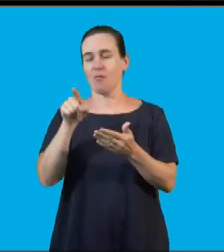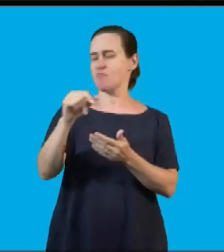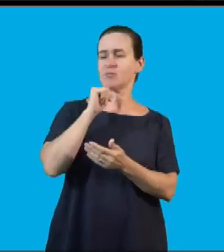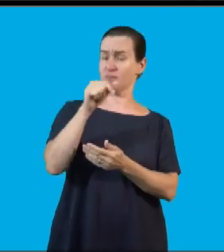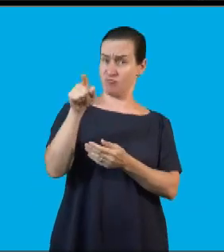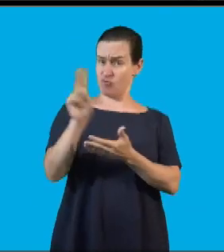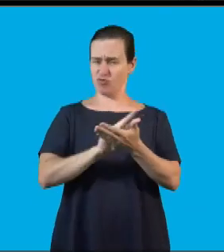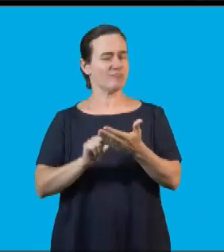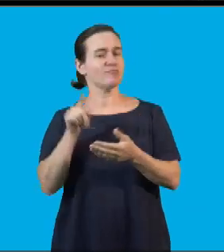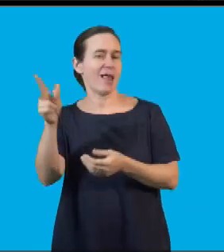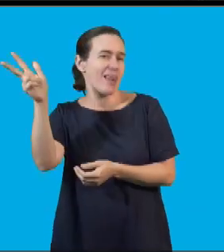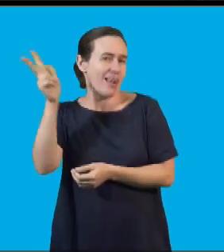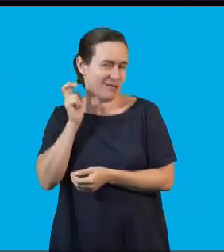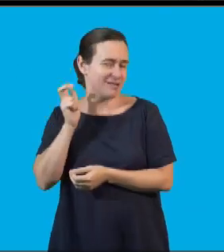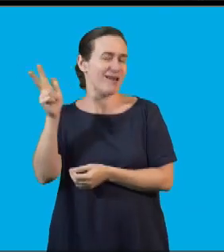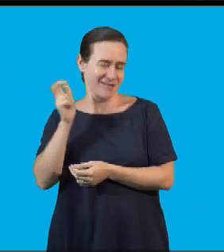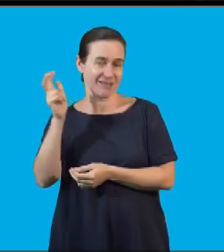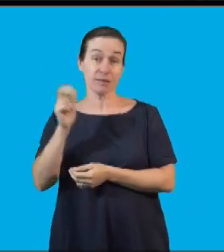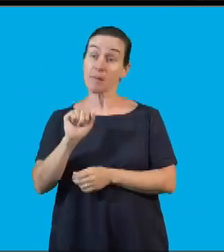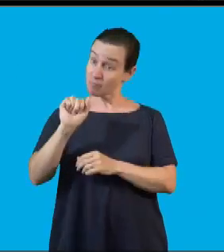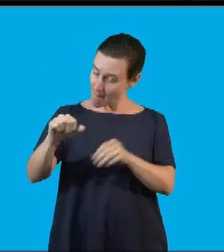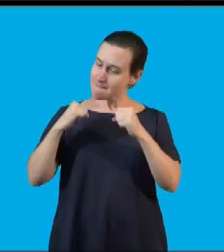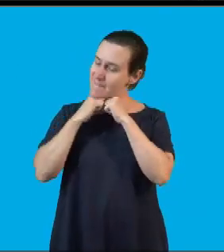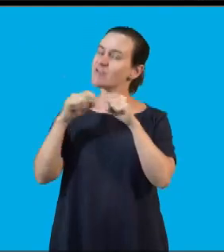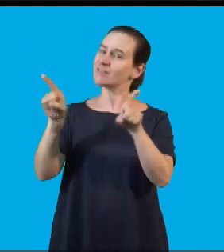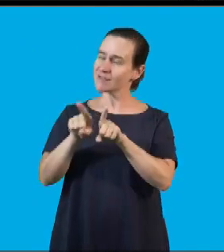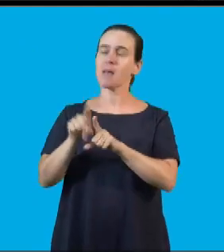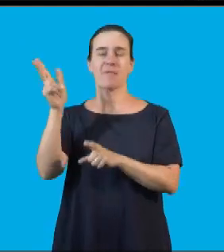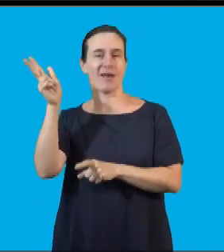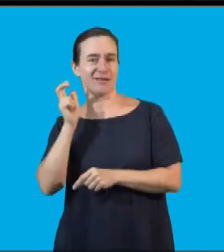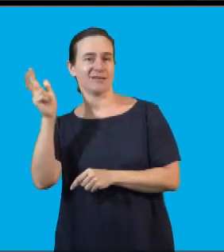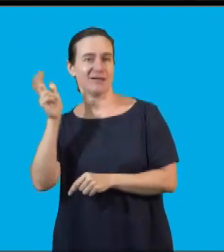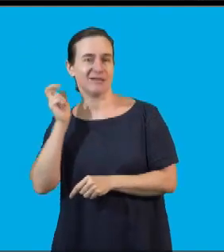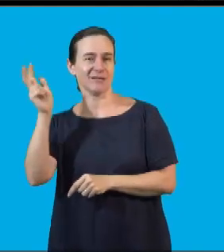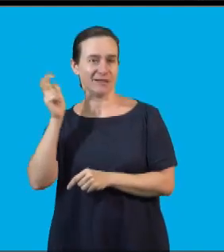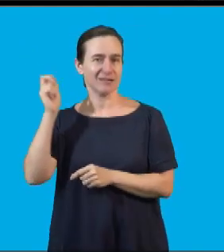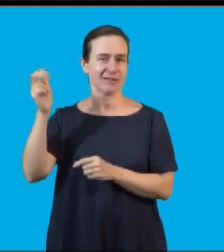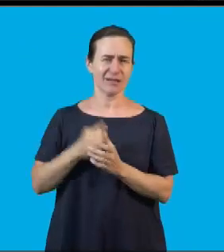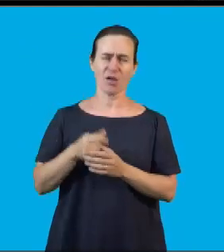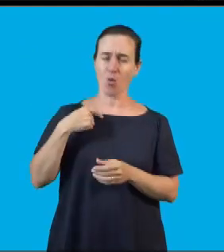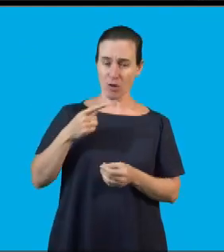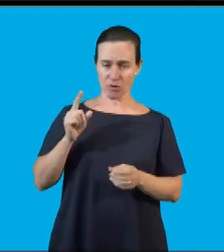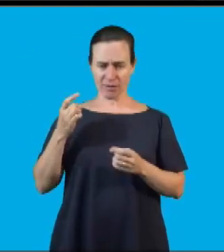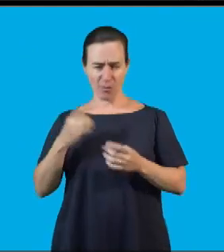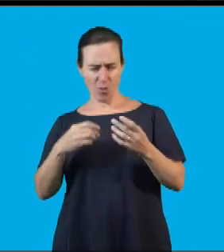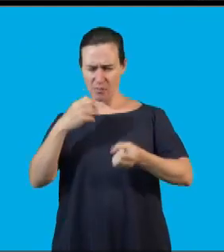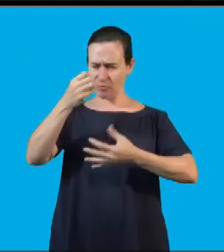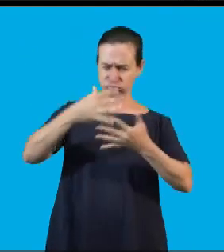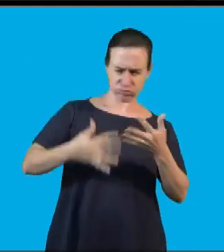I don't read. But their parents do so too. All the overloaded, frantically